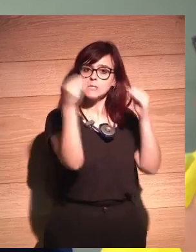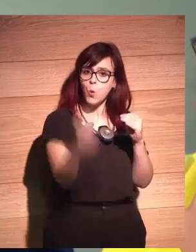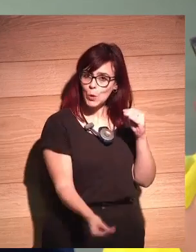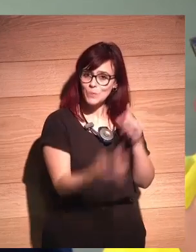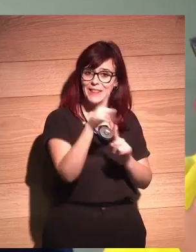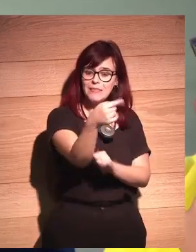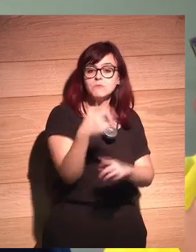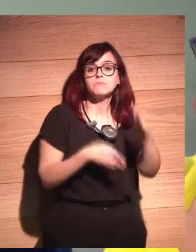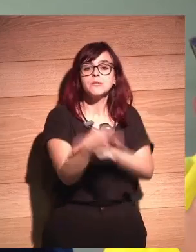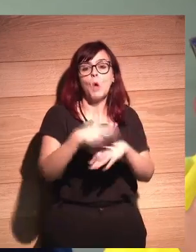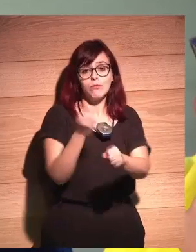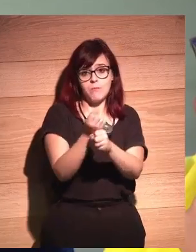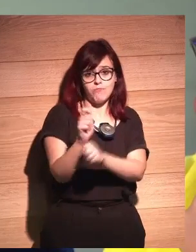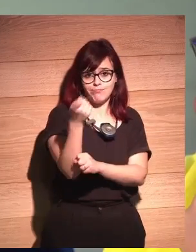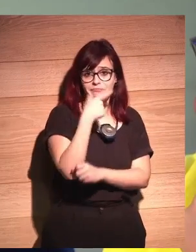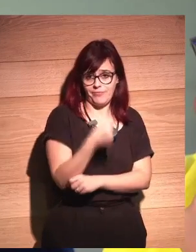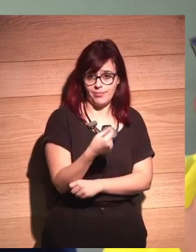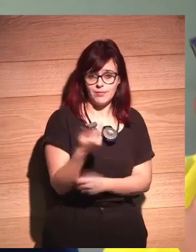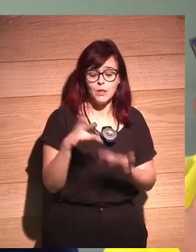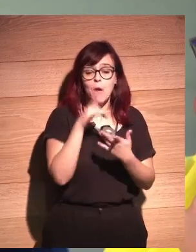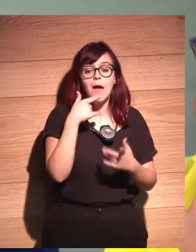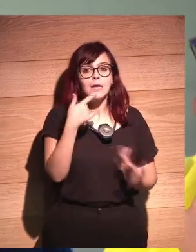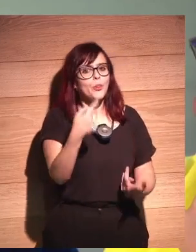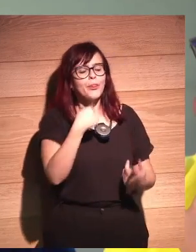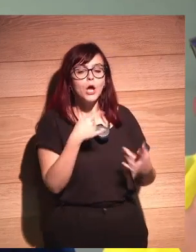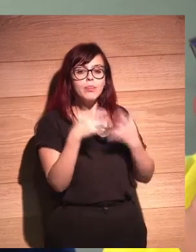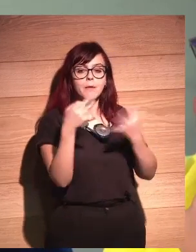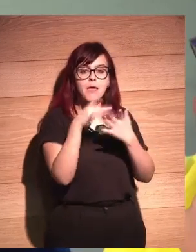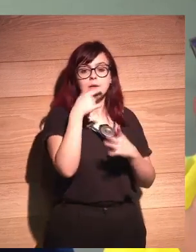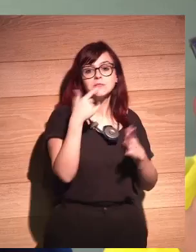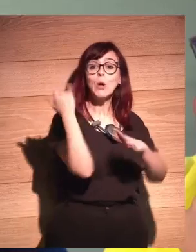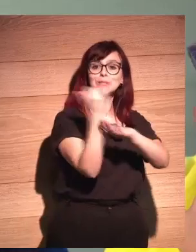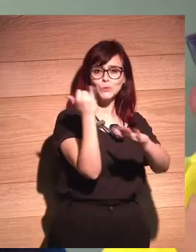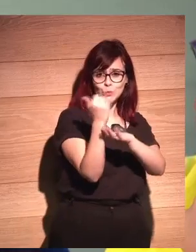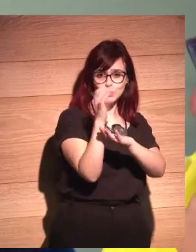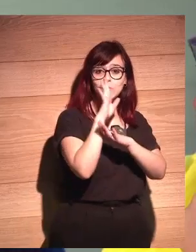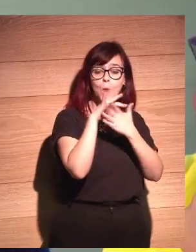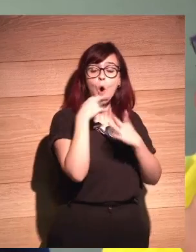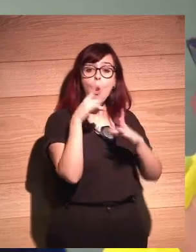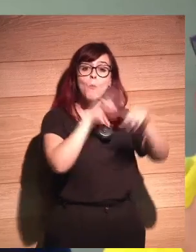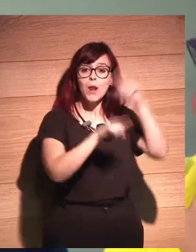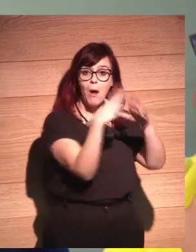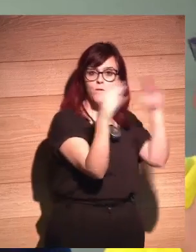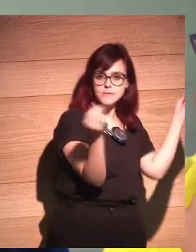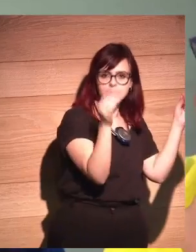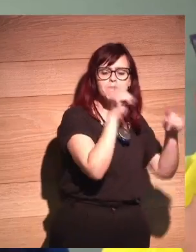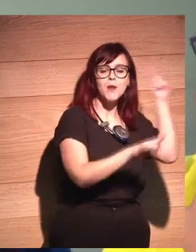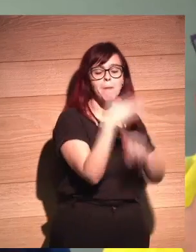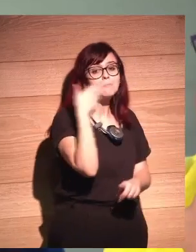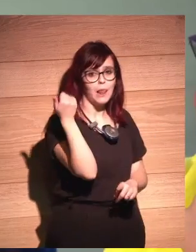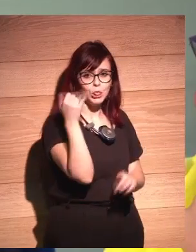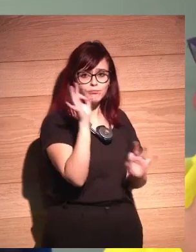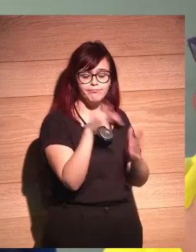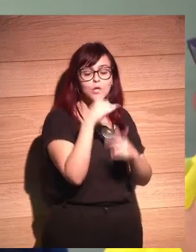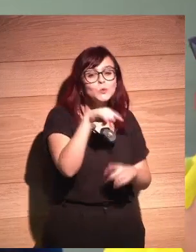you are at a good university, maybe you're going to have a good job. We have to talk to high schools because